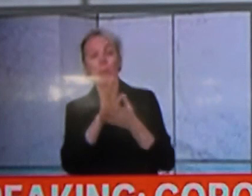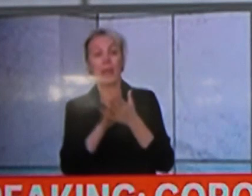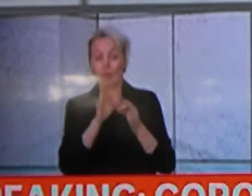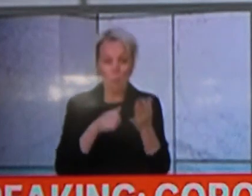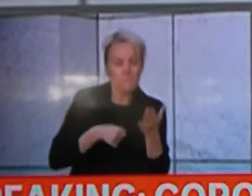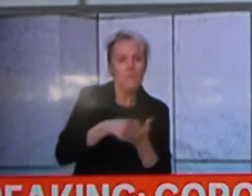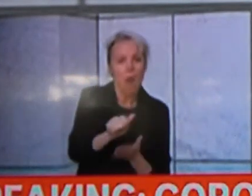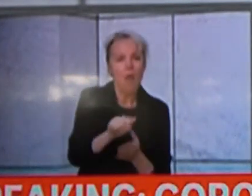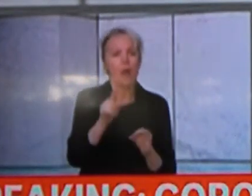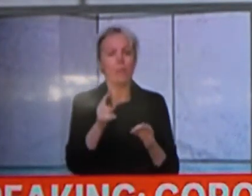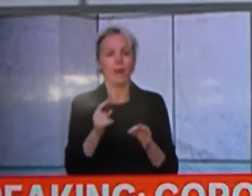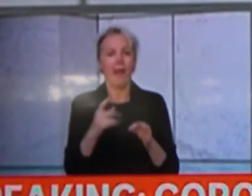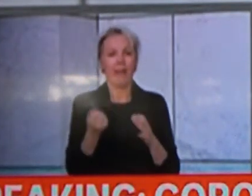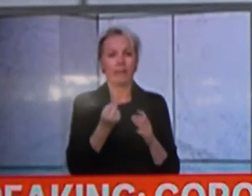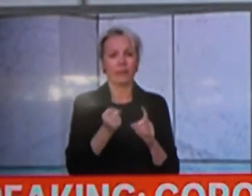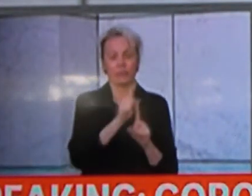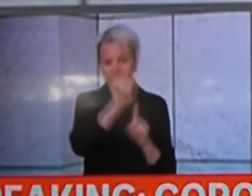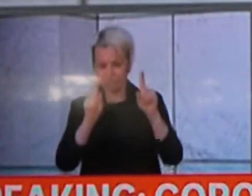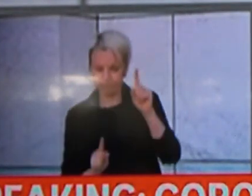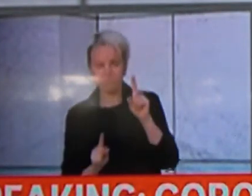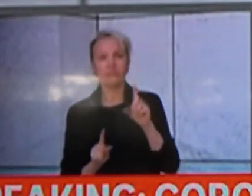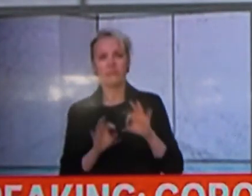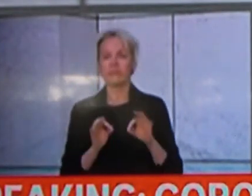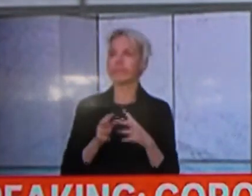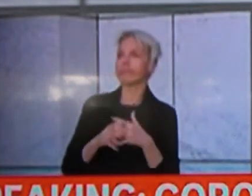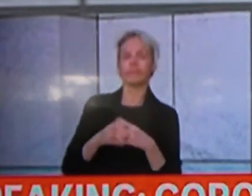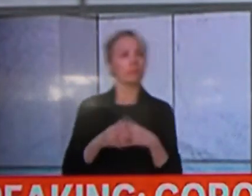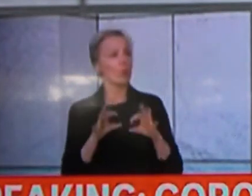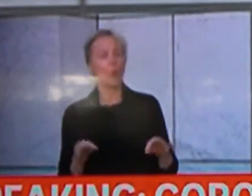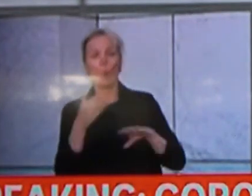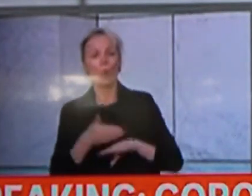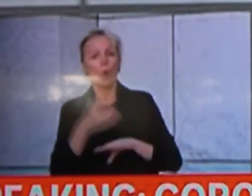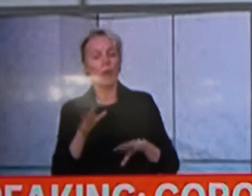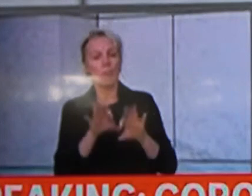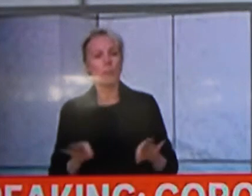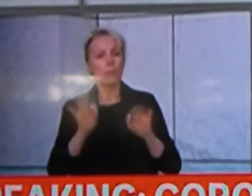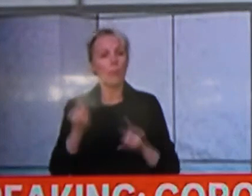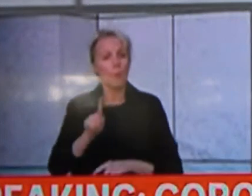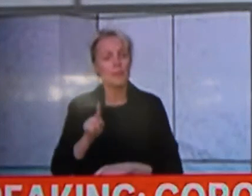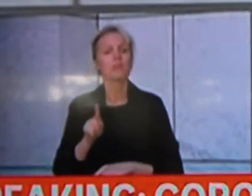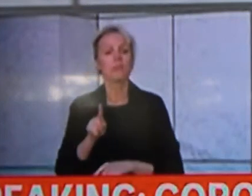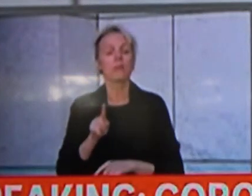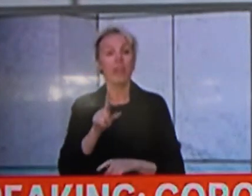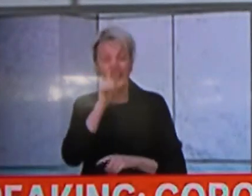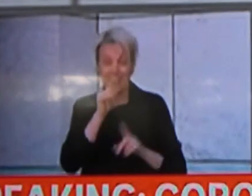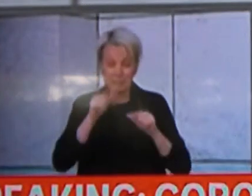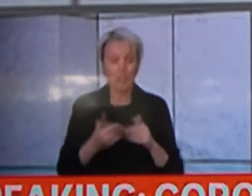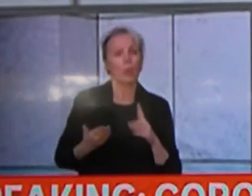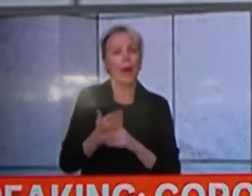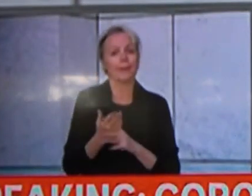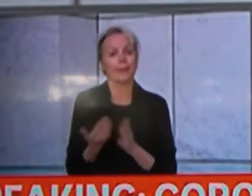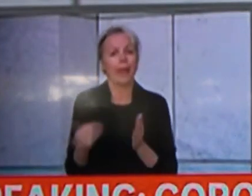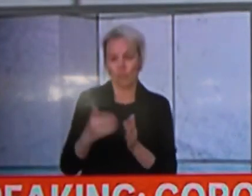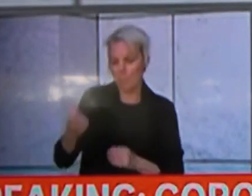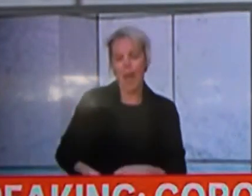connected to the business, keeping their income flowing, I agree, in still a modest way and not what they'd be usually getting if they were